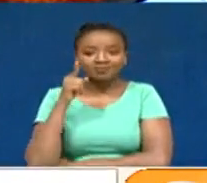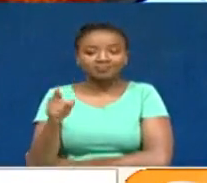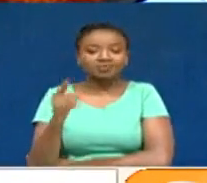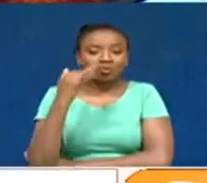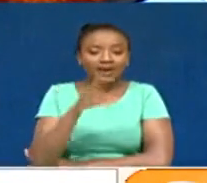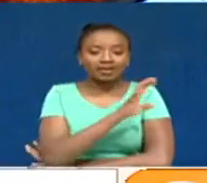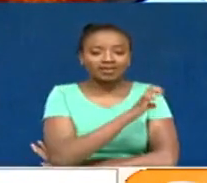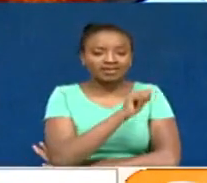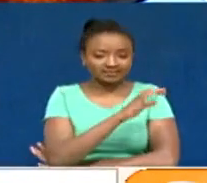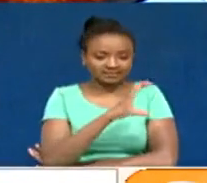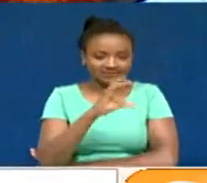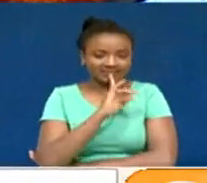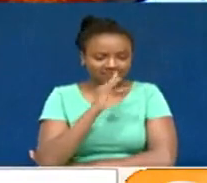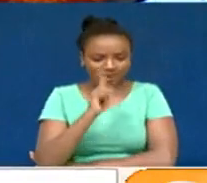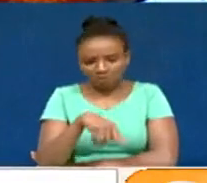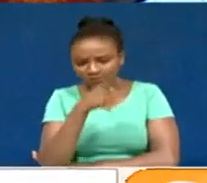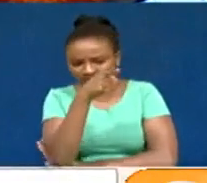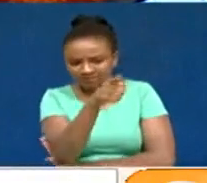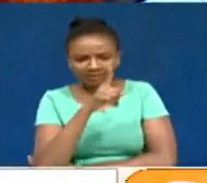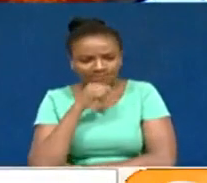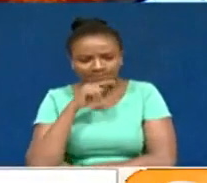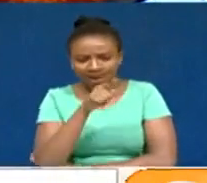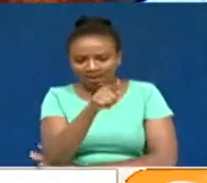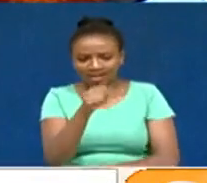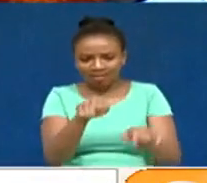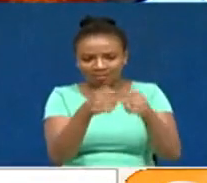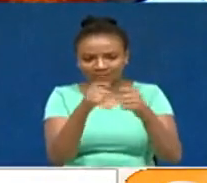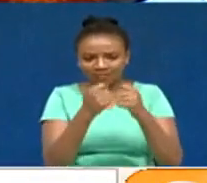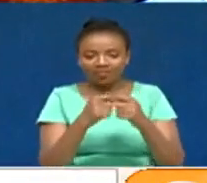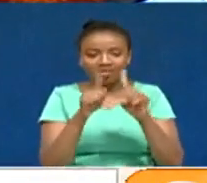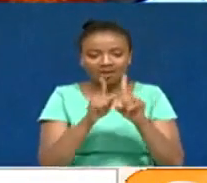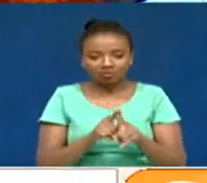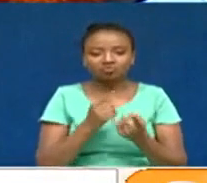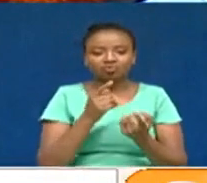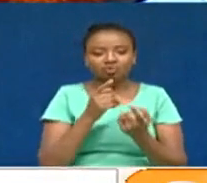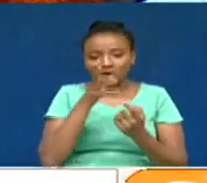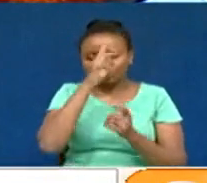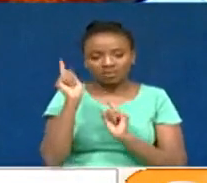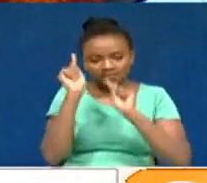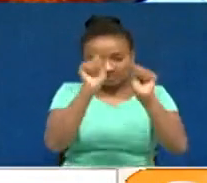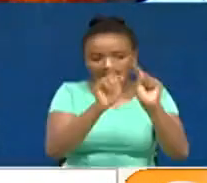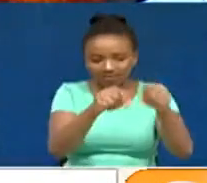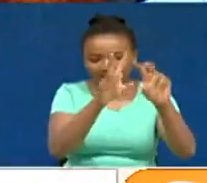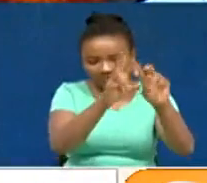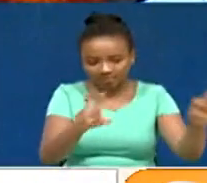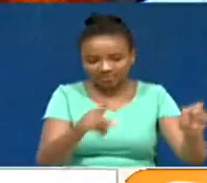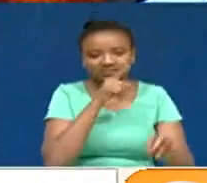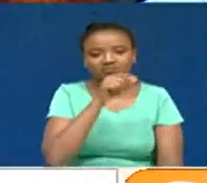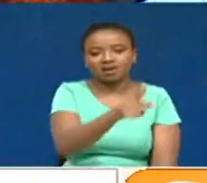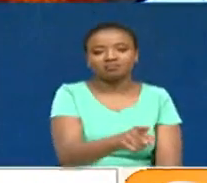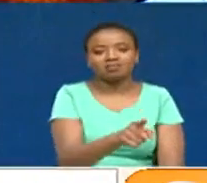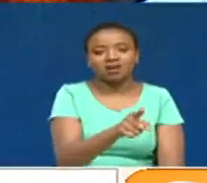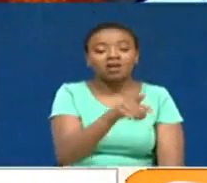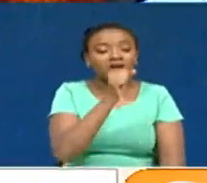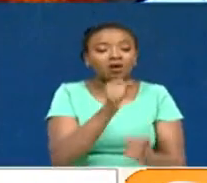the Ethics and Anti-Corruption Commission filed a petition that will allow detectives to investigate the officer. According to the